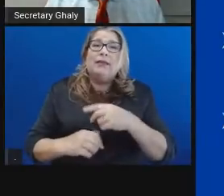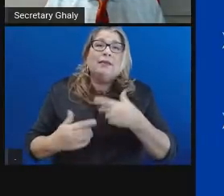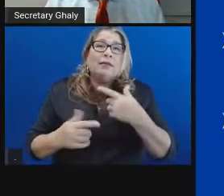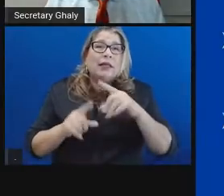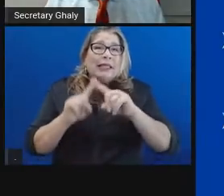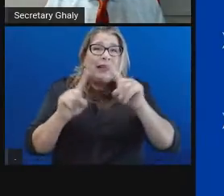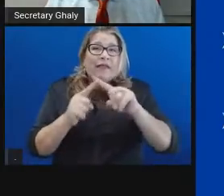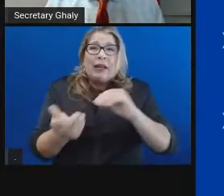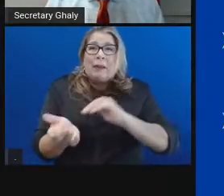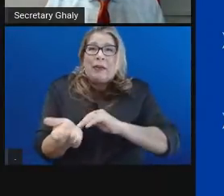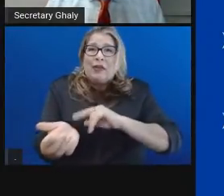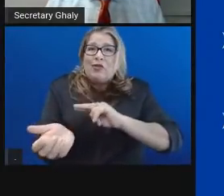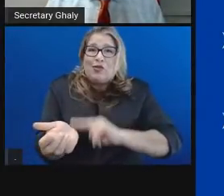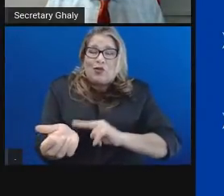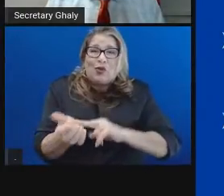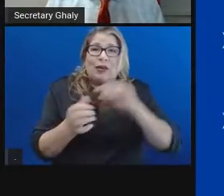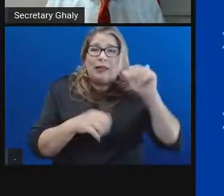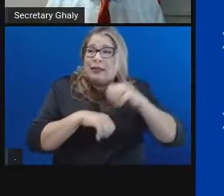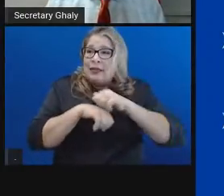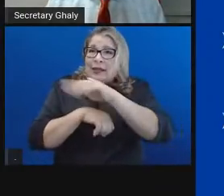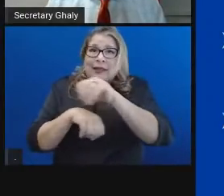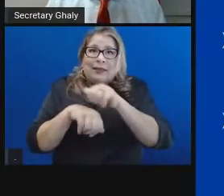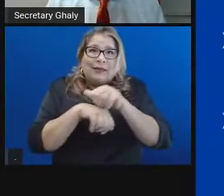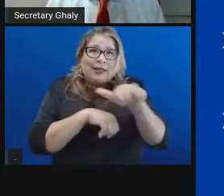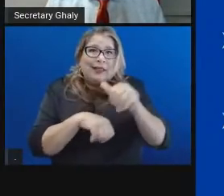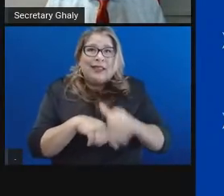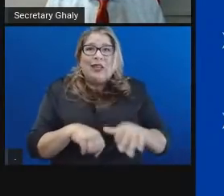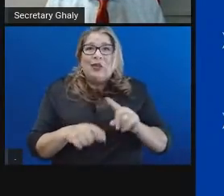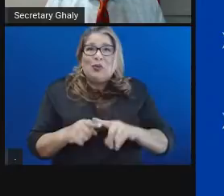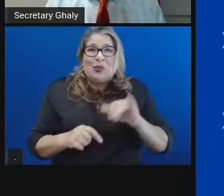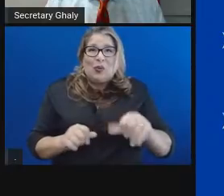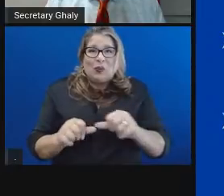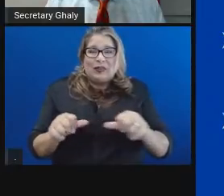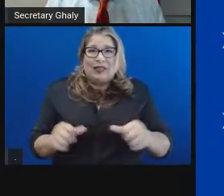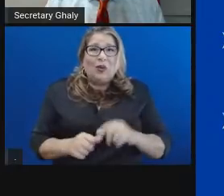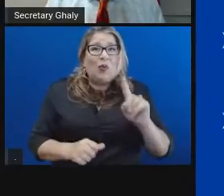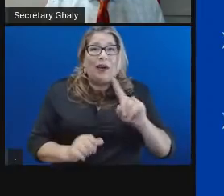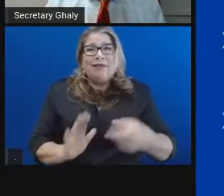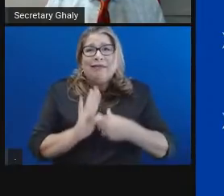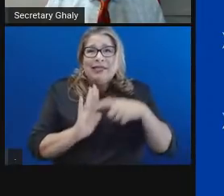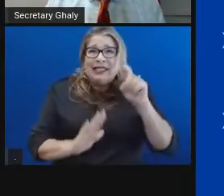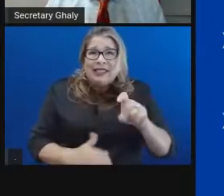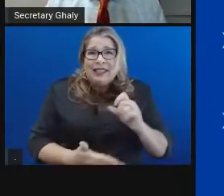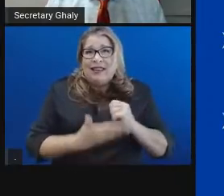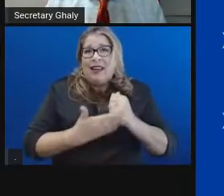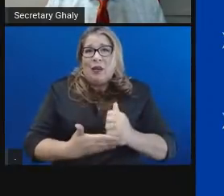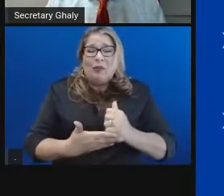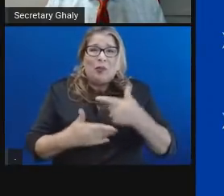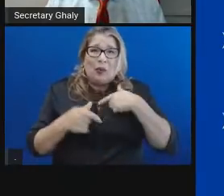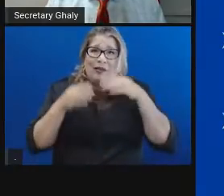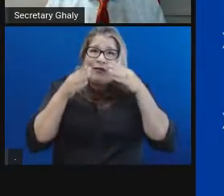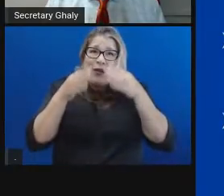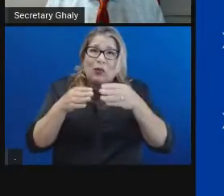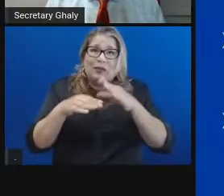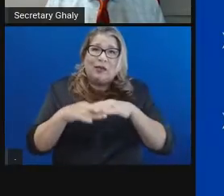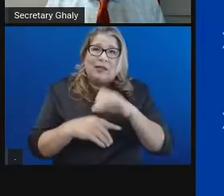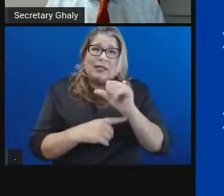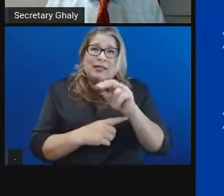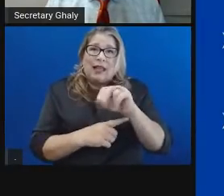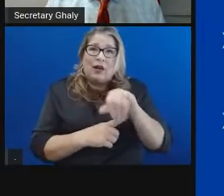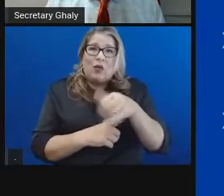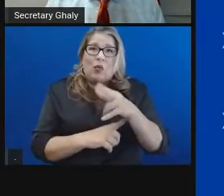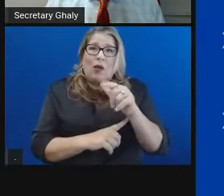professionals to the areas most impacted, so largely San Joaquin Valley, Southern California focused, continuing to deploy